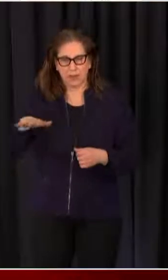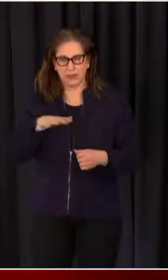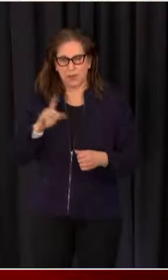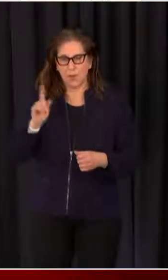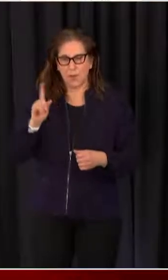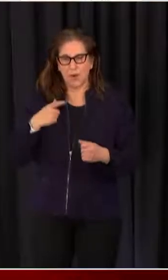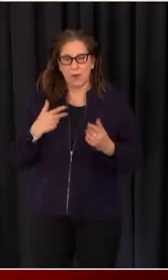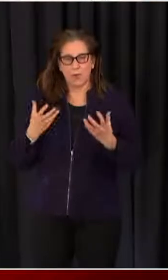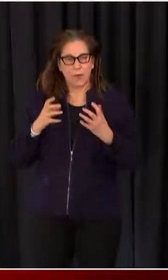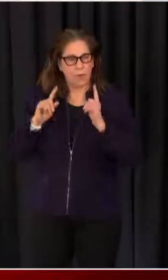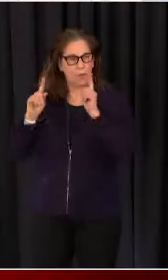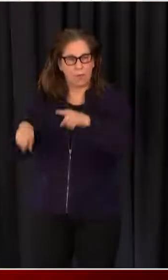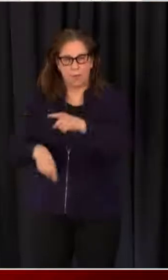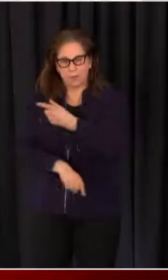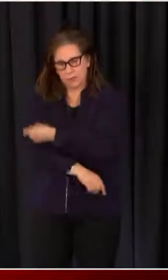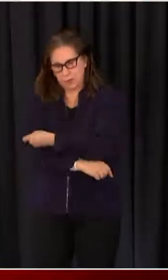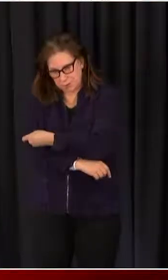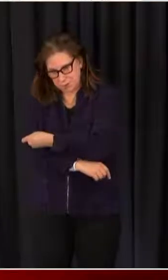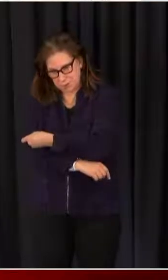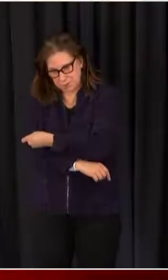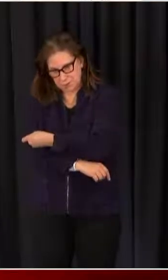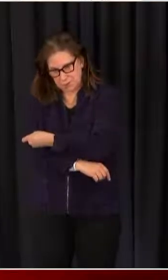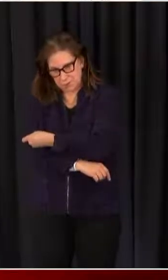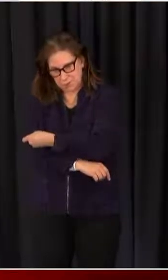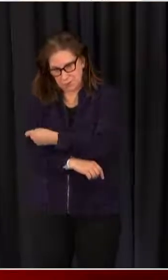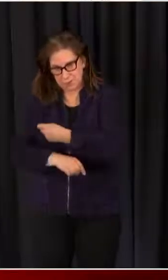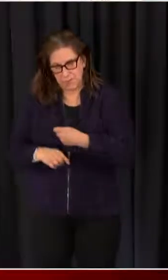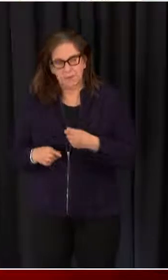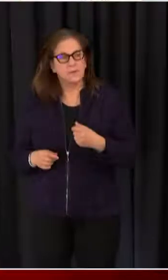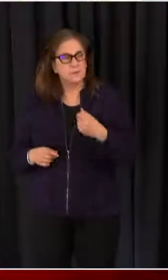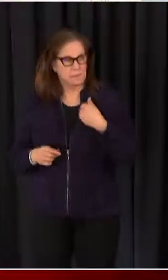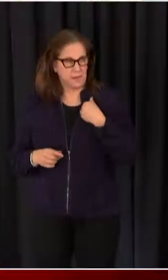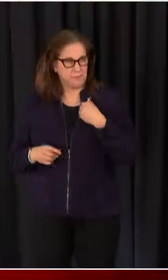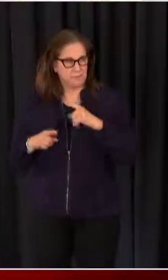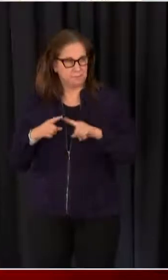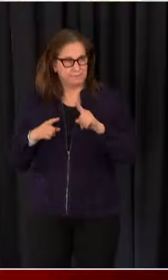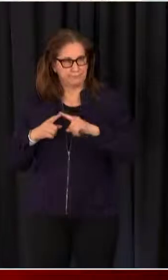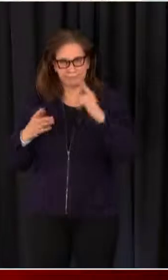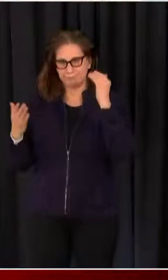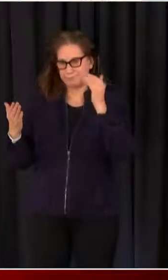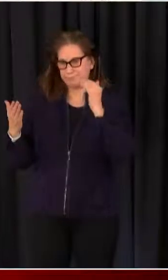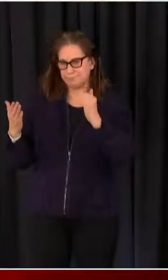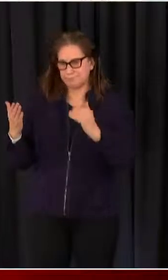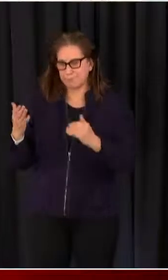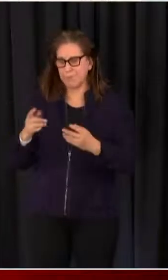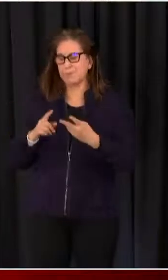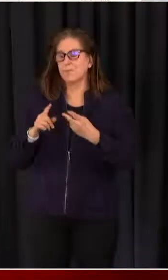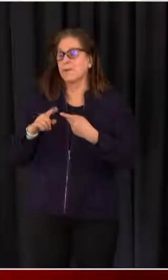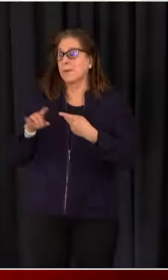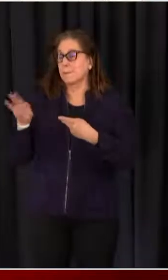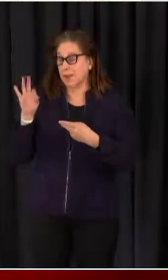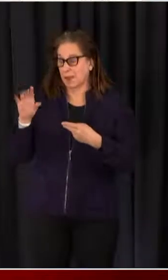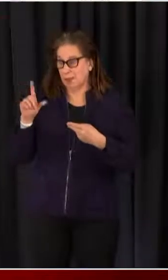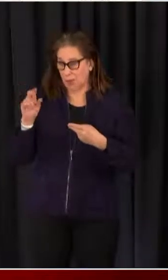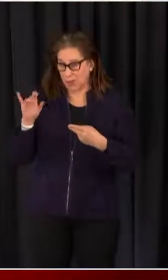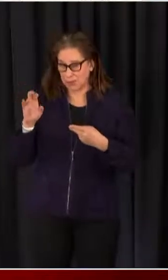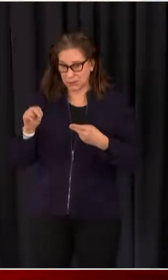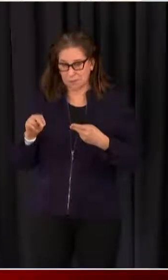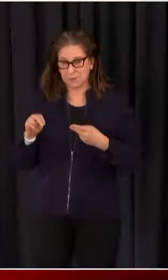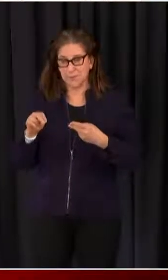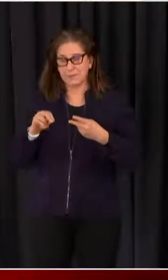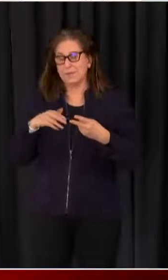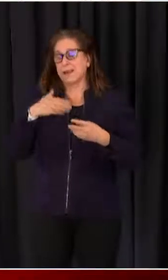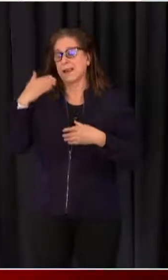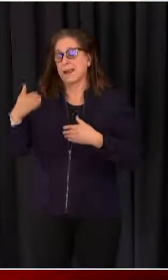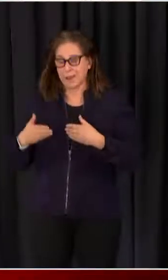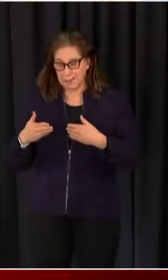allows you to see the actual vaccine type at each site. And once you do that, you select your location. You'll get to the next slide where you'll